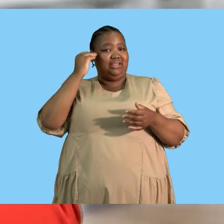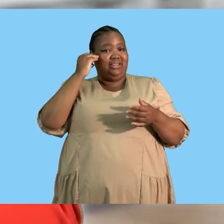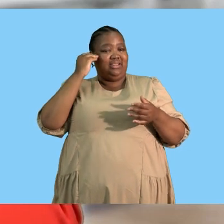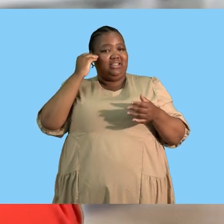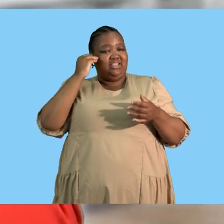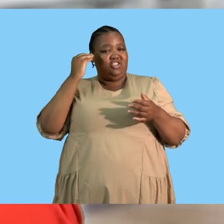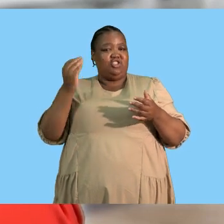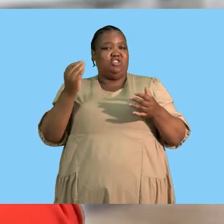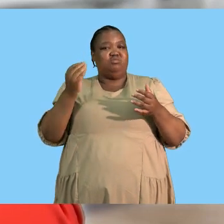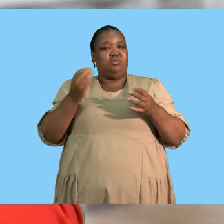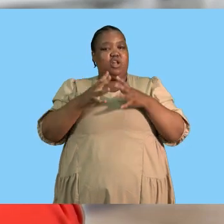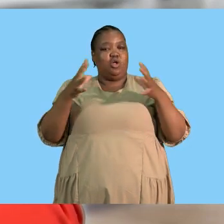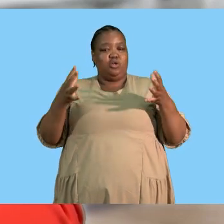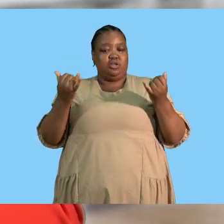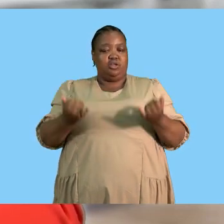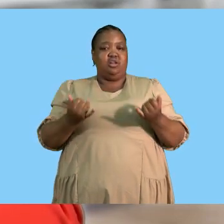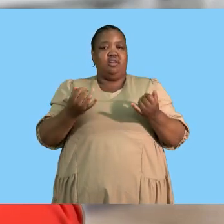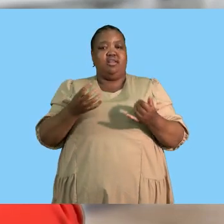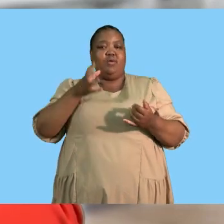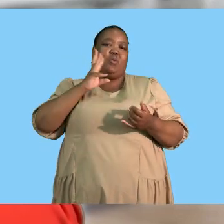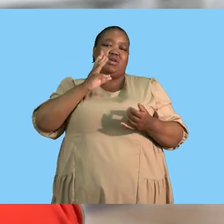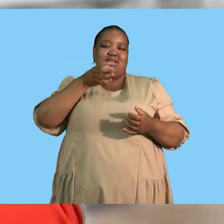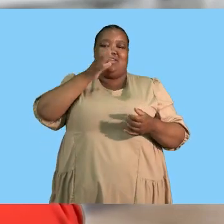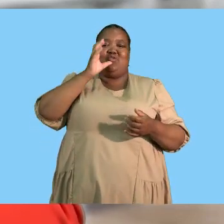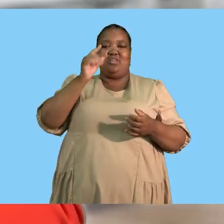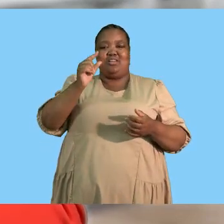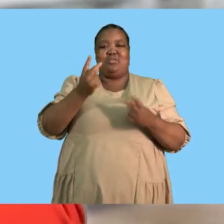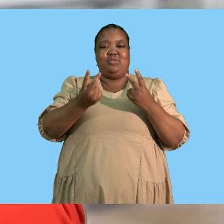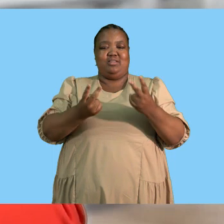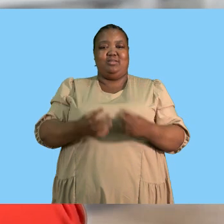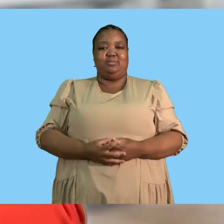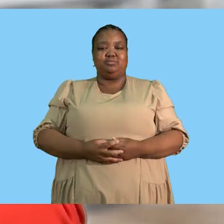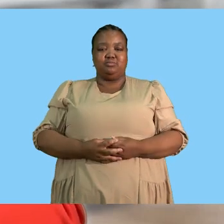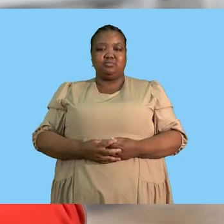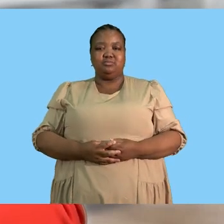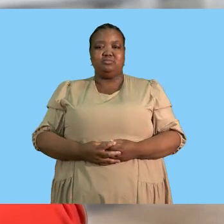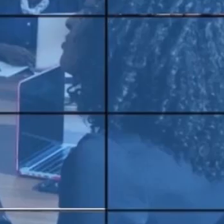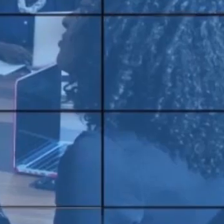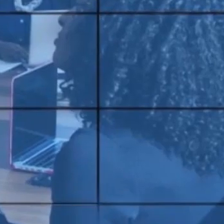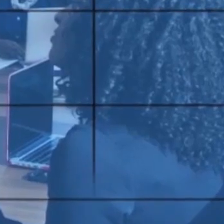so I am going to give you a few minutes to drink some water, and I will see you soon.